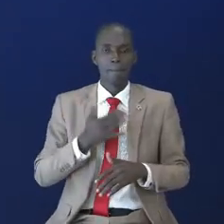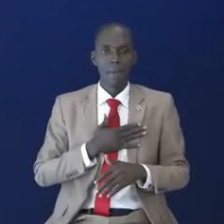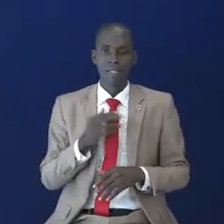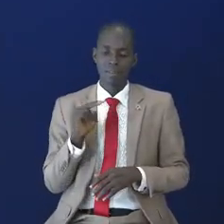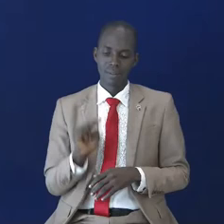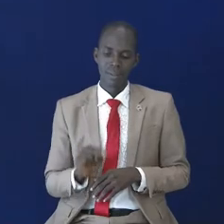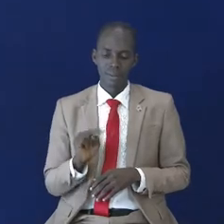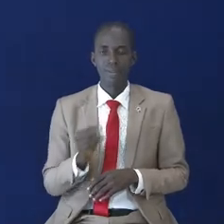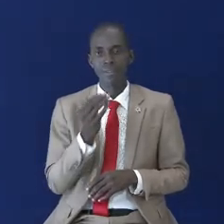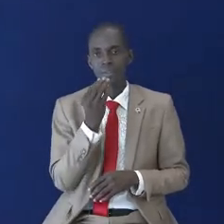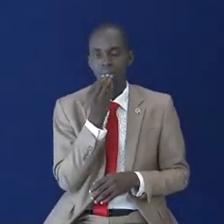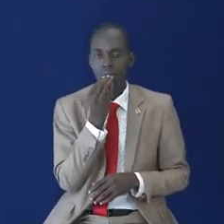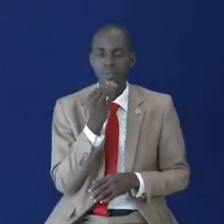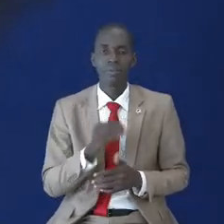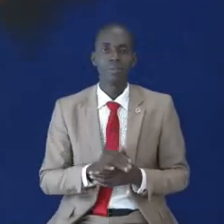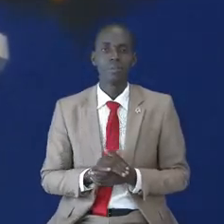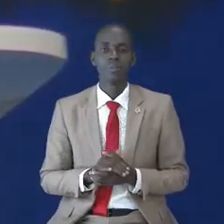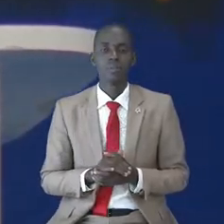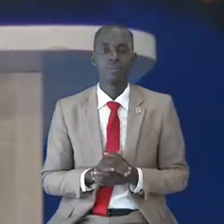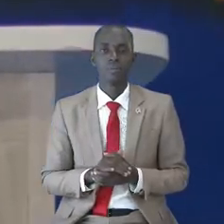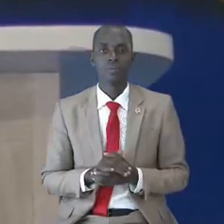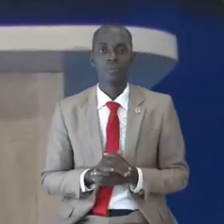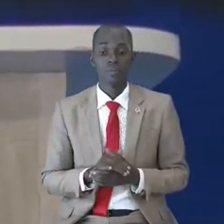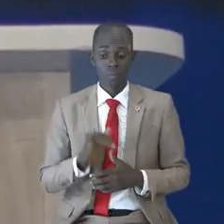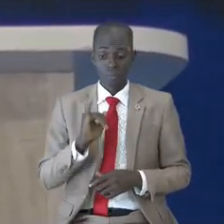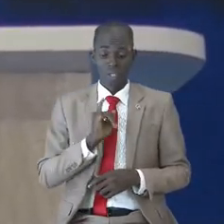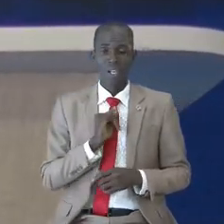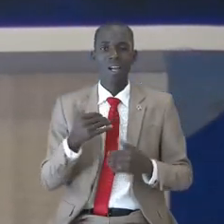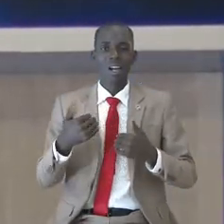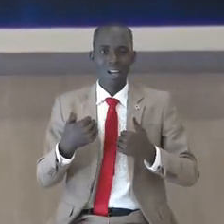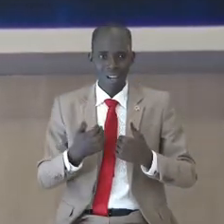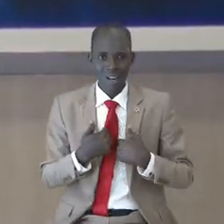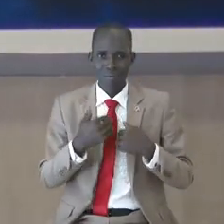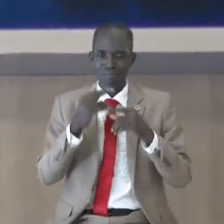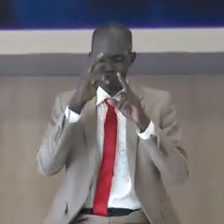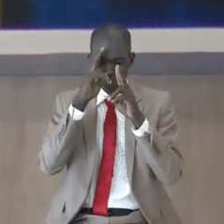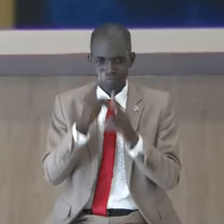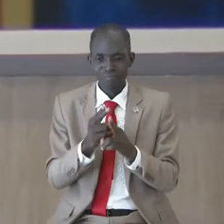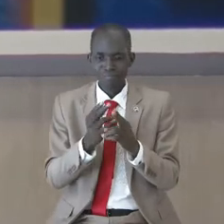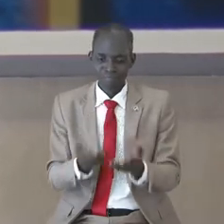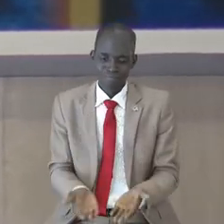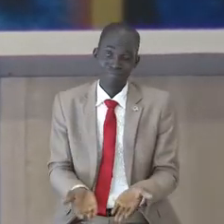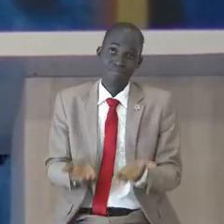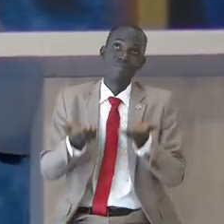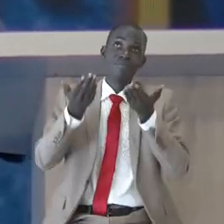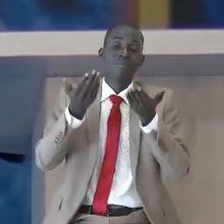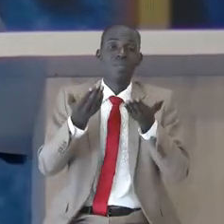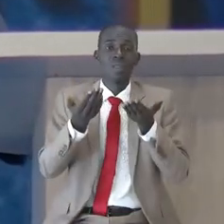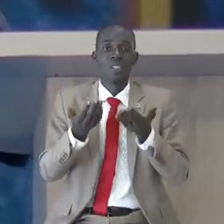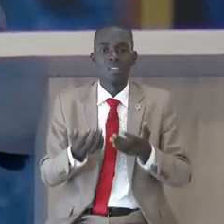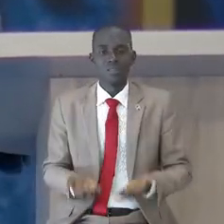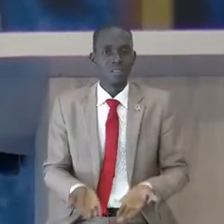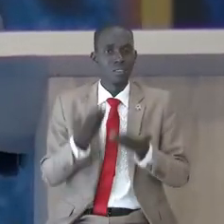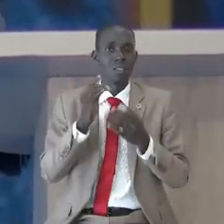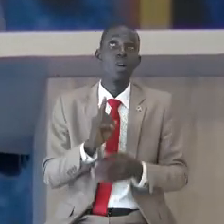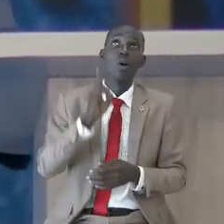my necessary food. I have esteemed, exalted, lifted up. I